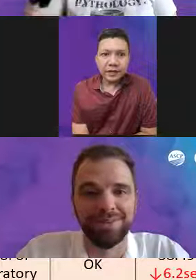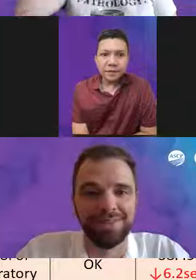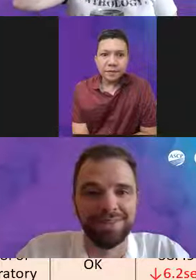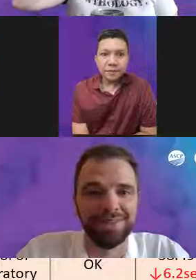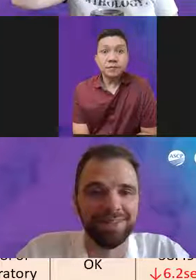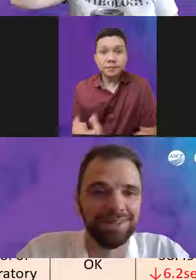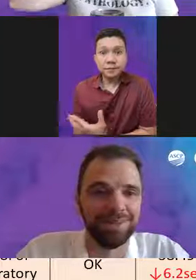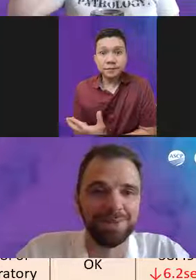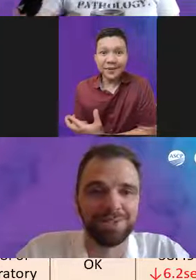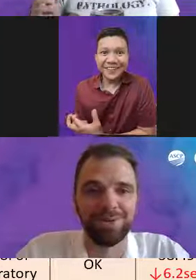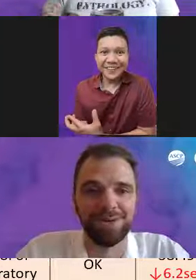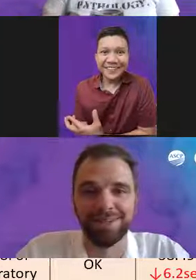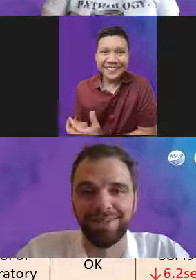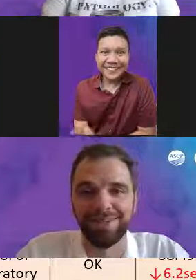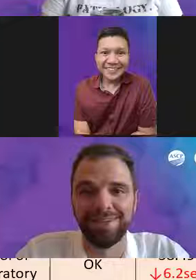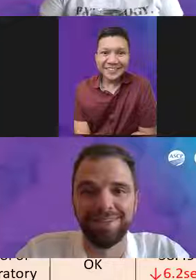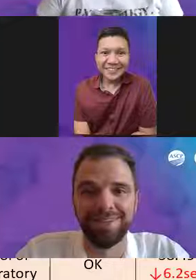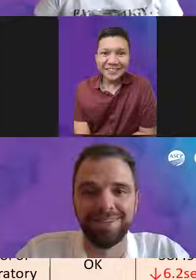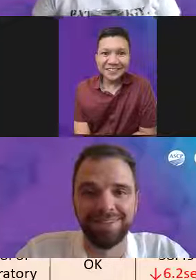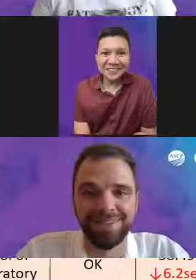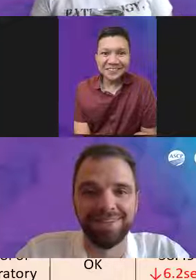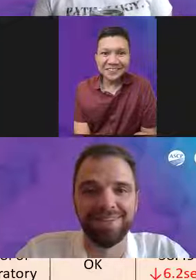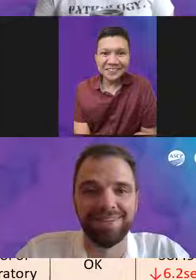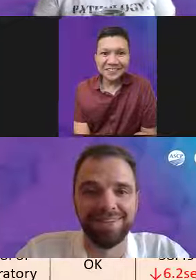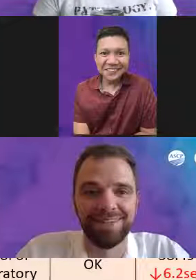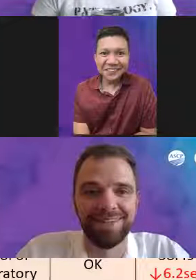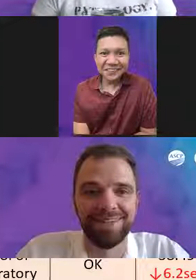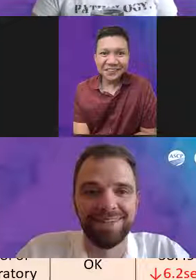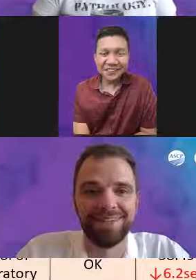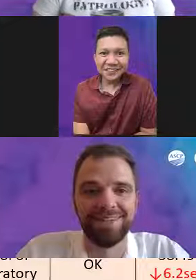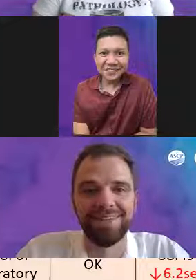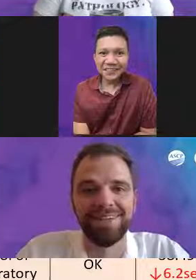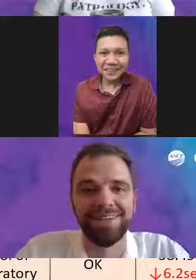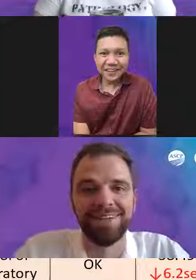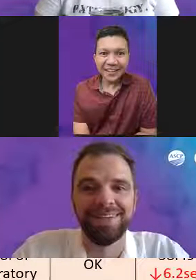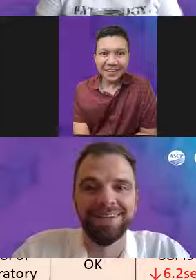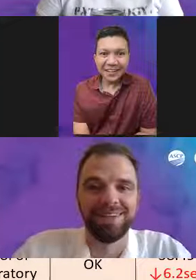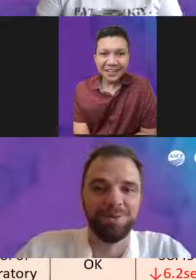Looks like... This is crazy. That's really great. I'm sorry for putting you on the spot. Crazy.